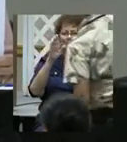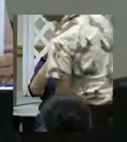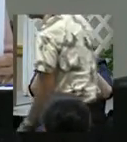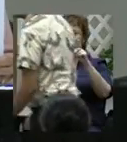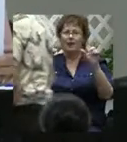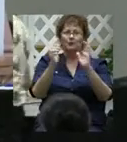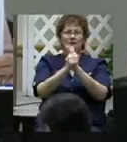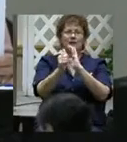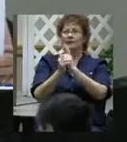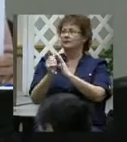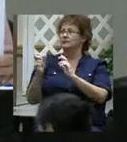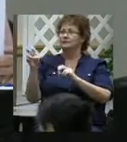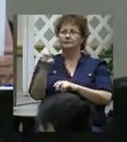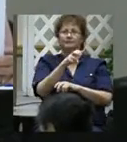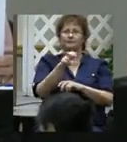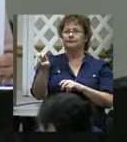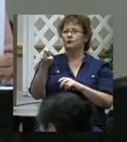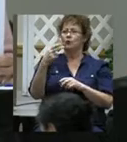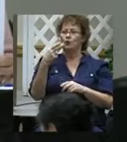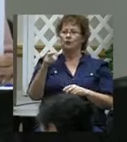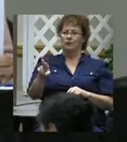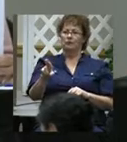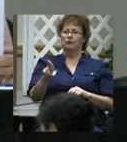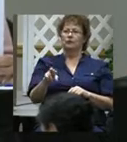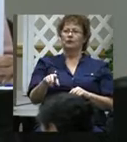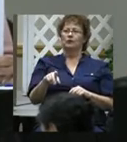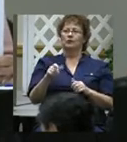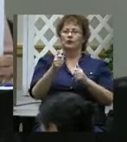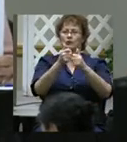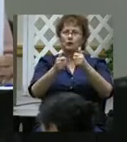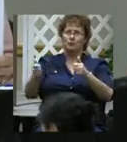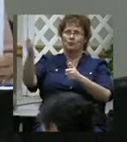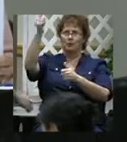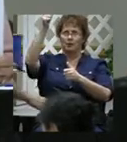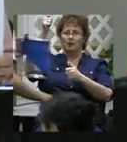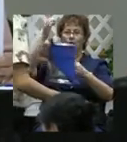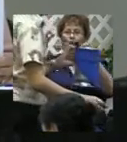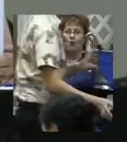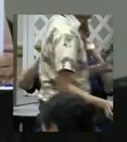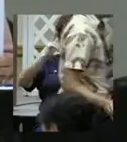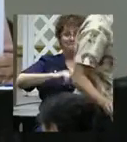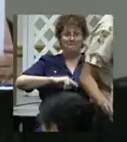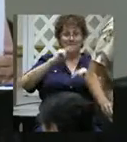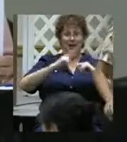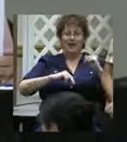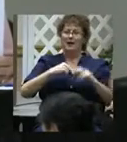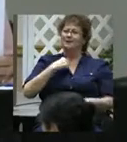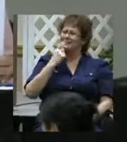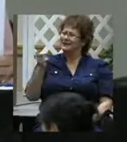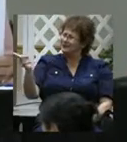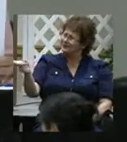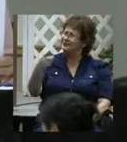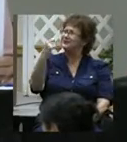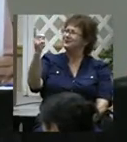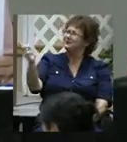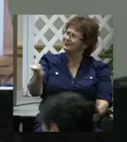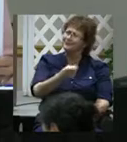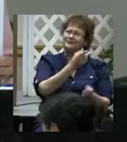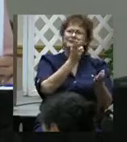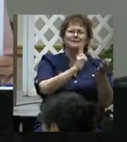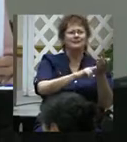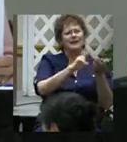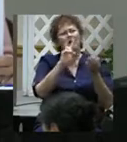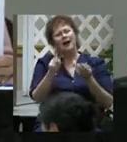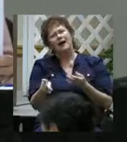skills. She works in human resources at the Supreme Court building. I've been telling her, you have to sign up for this,